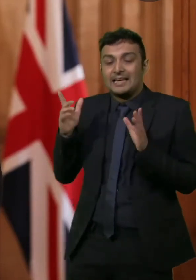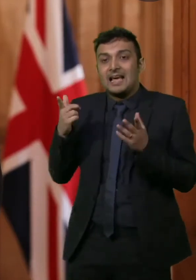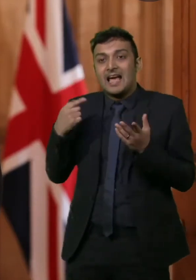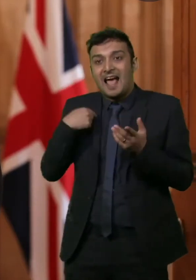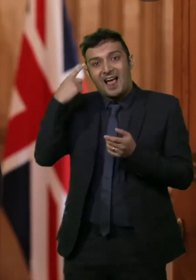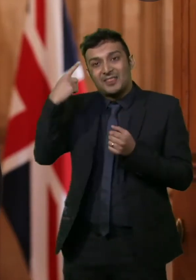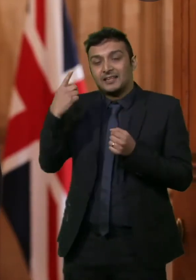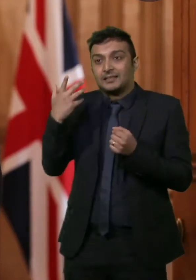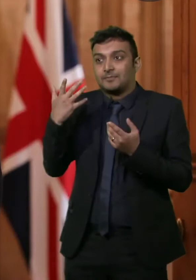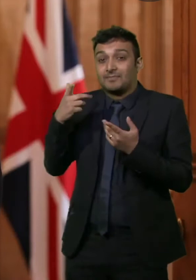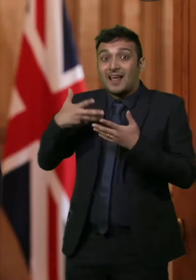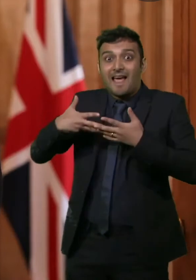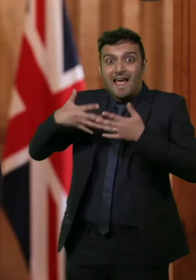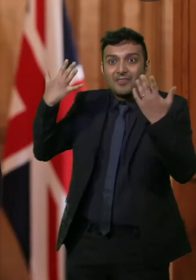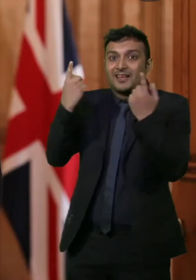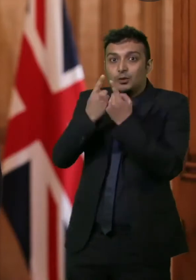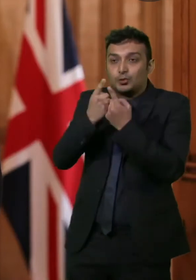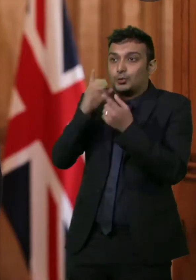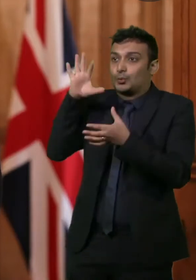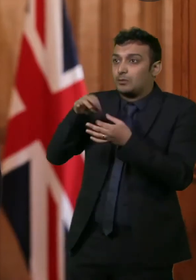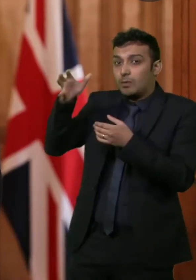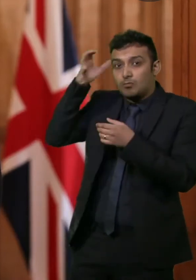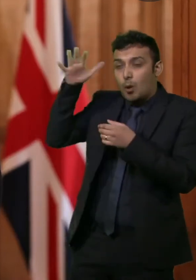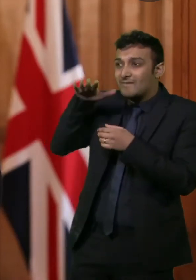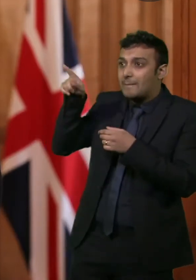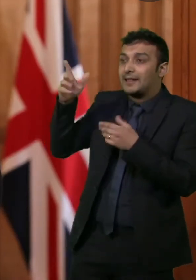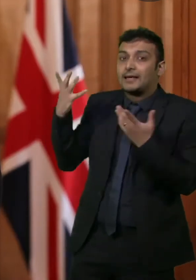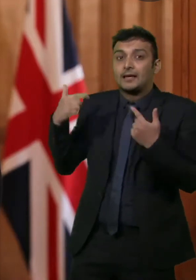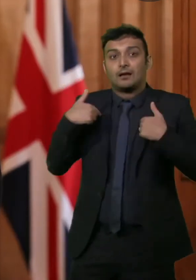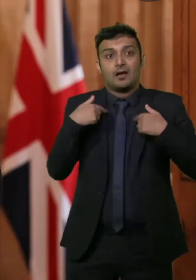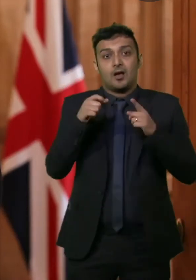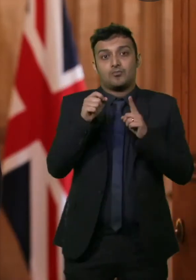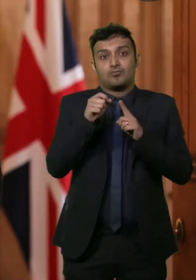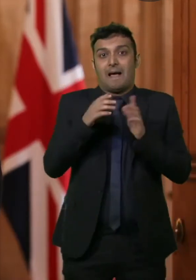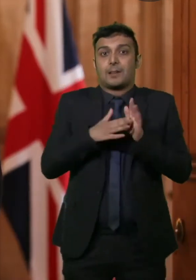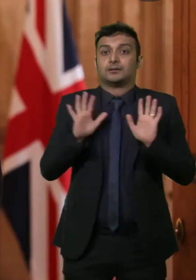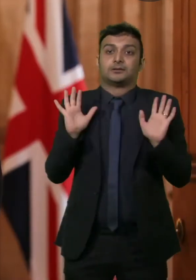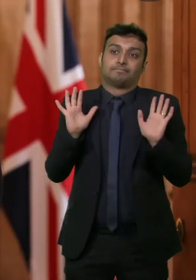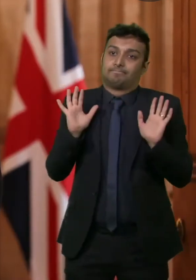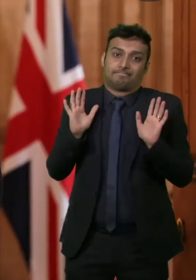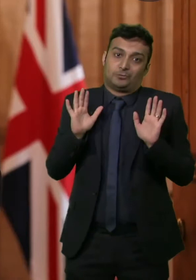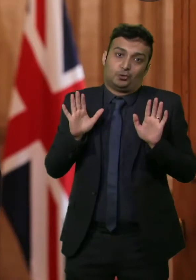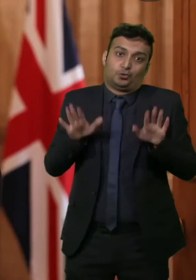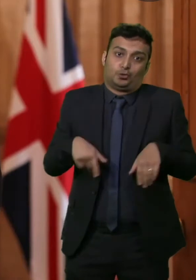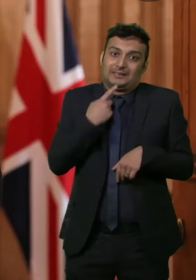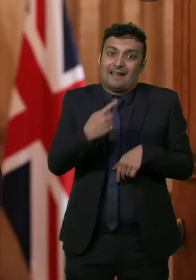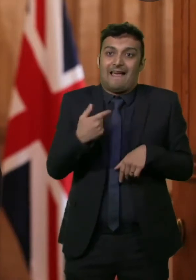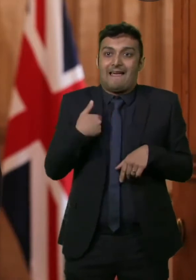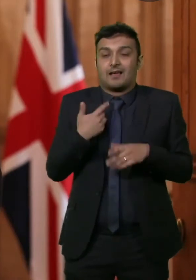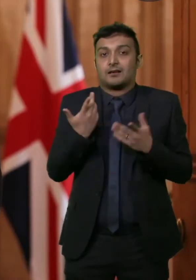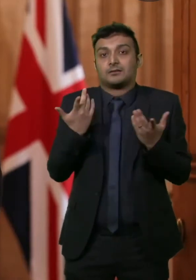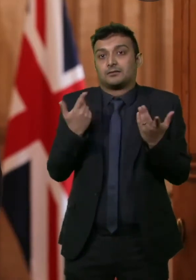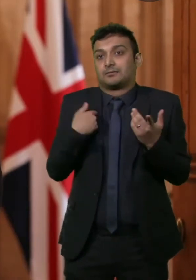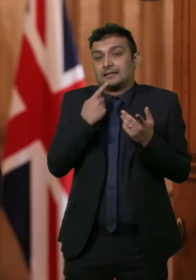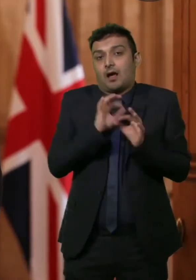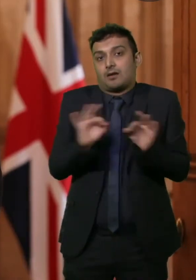family, the right thing for prime ministers to say is nothing, and nothing is the thing that I propose to say today about